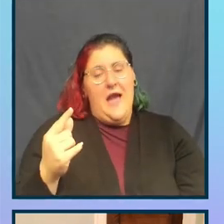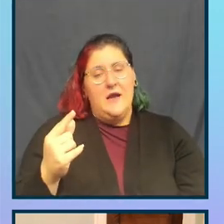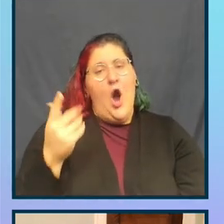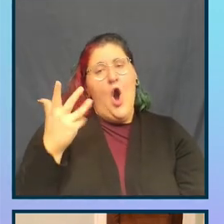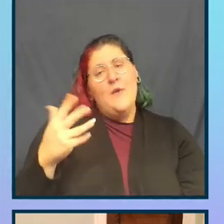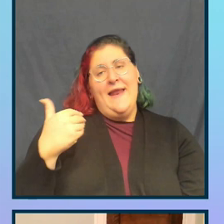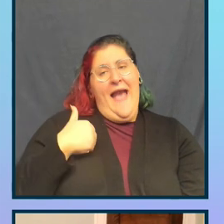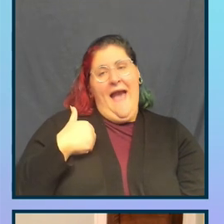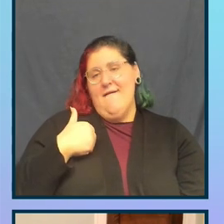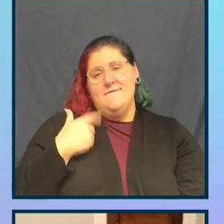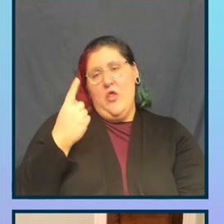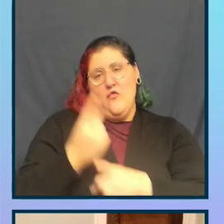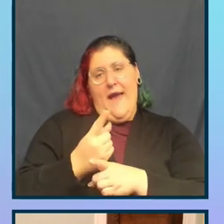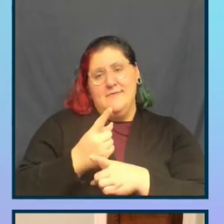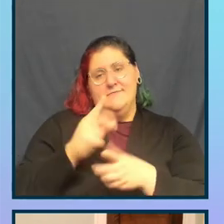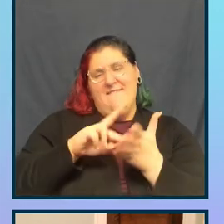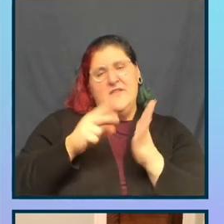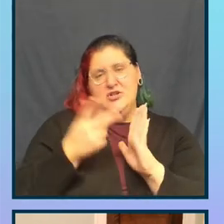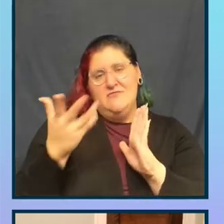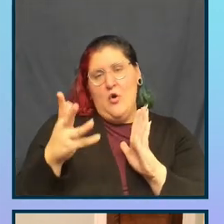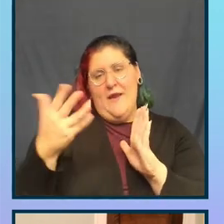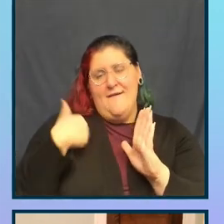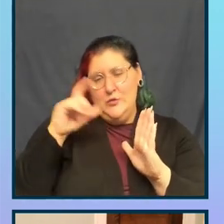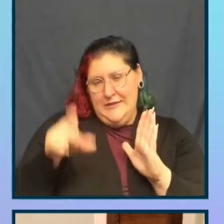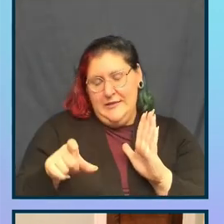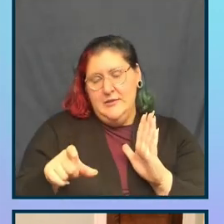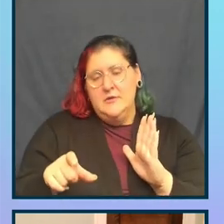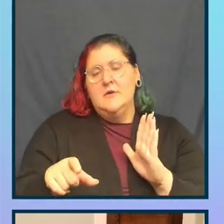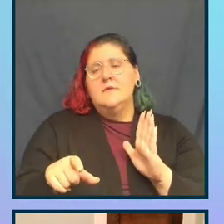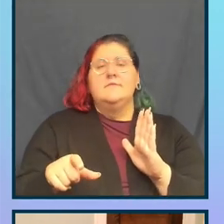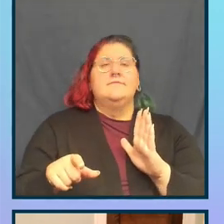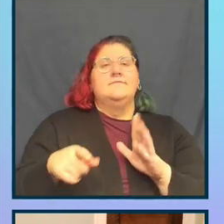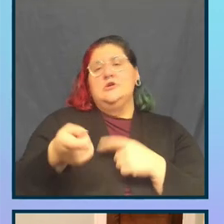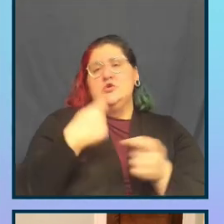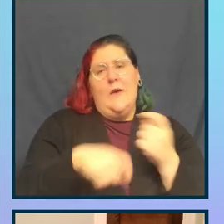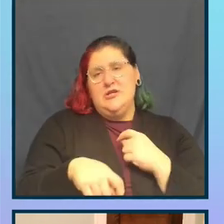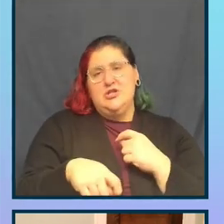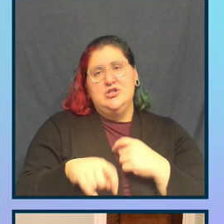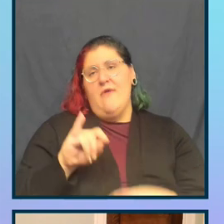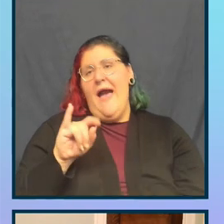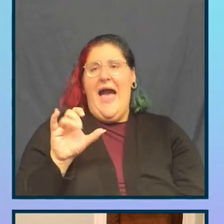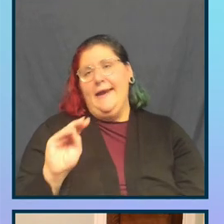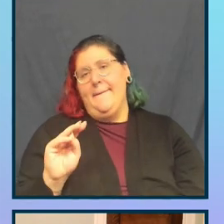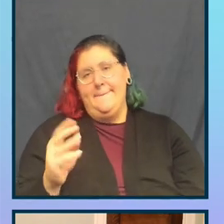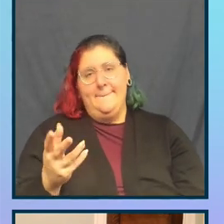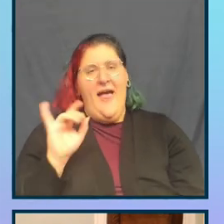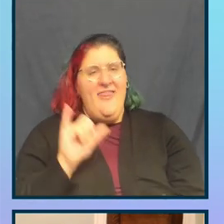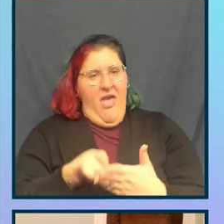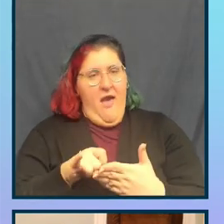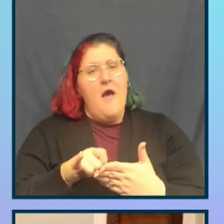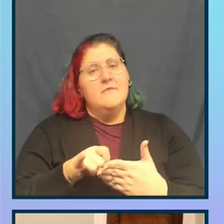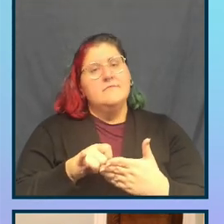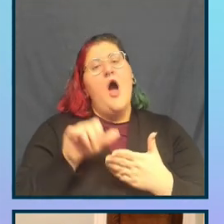a tab list, a switch, or a menu item. ARIA provides these roles for us. Let's cover a quick